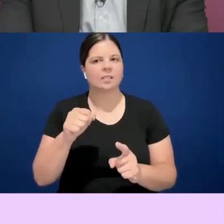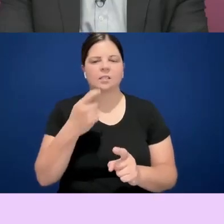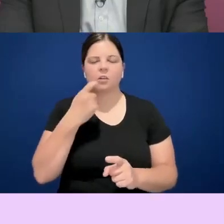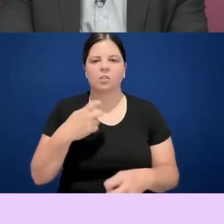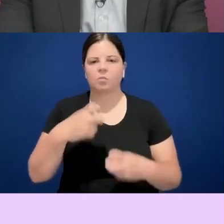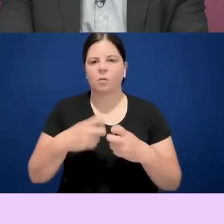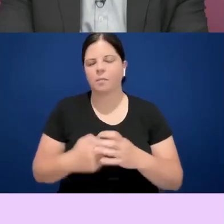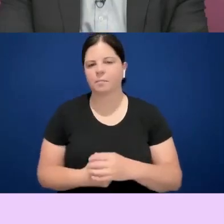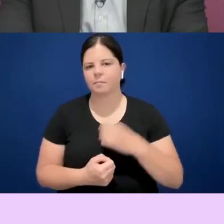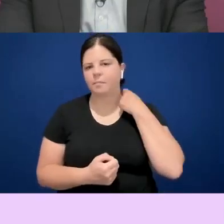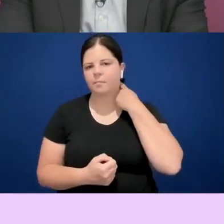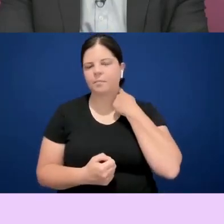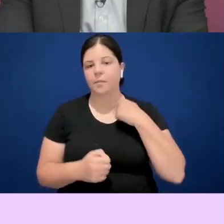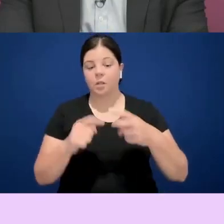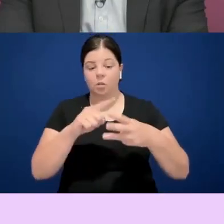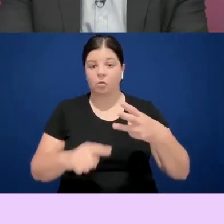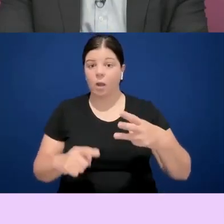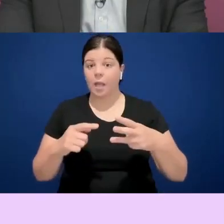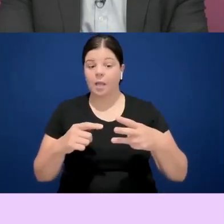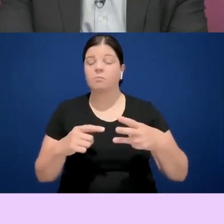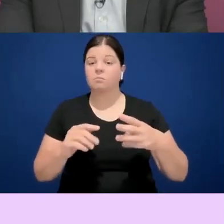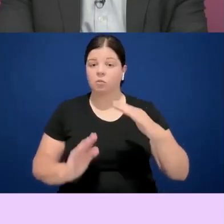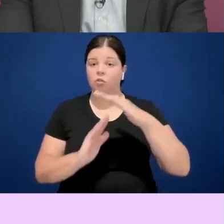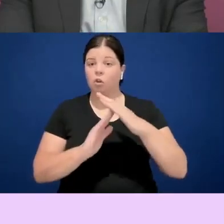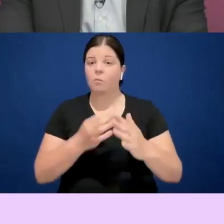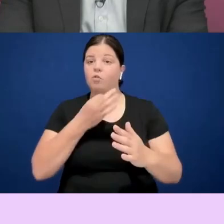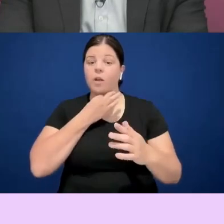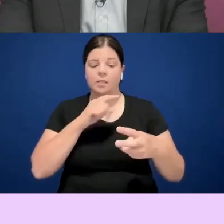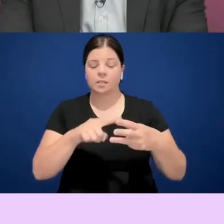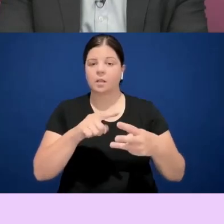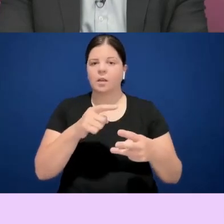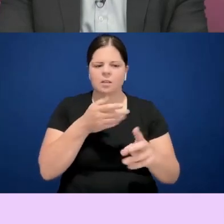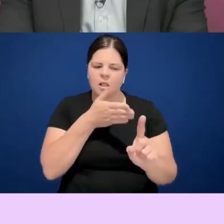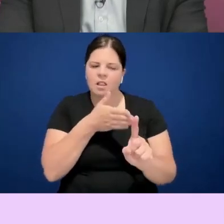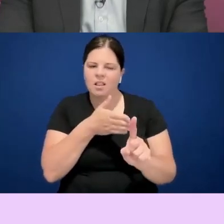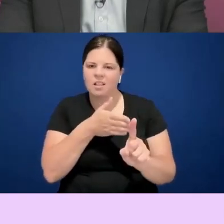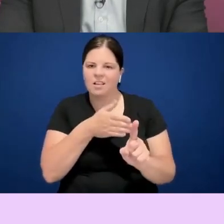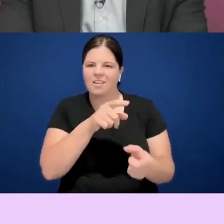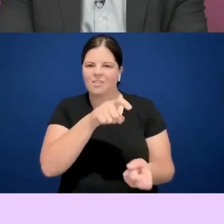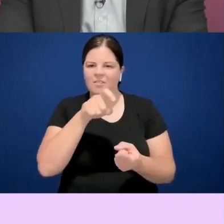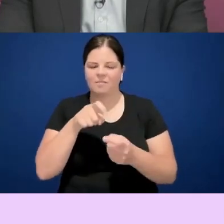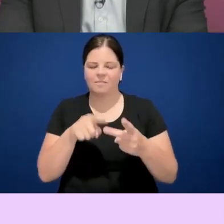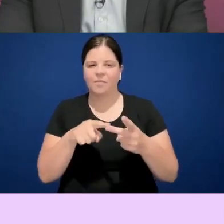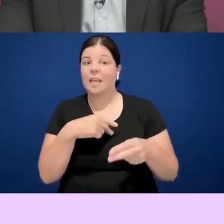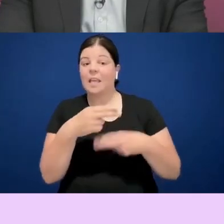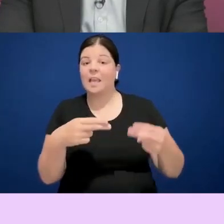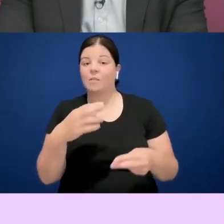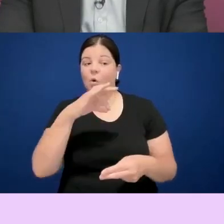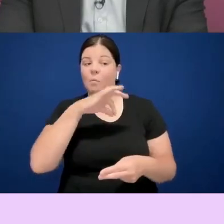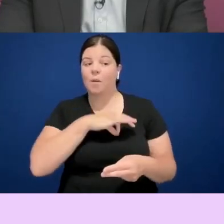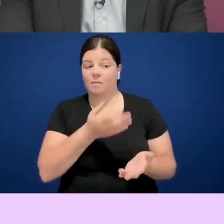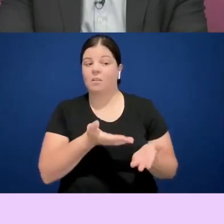perceived corruption risks were favouritism in the procurement processes, gifts or benefits being offered to those with